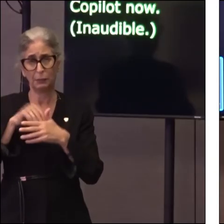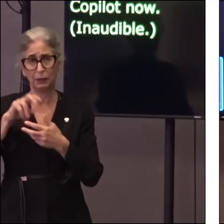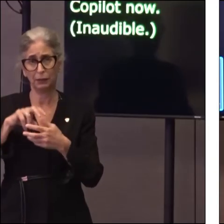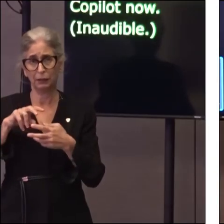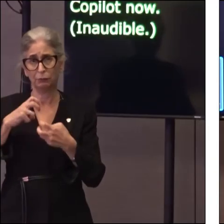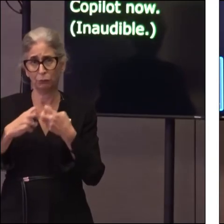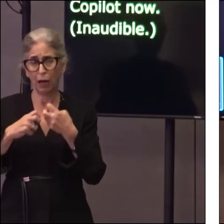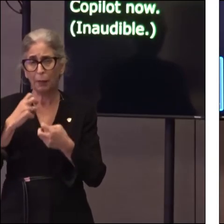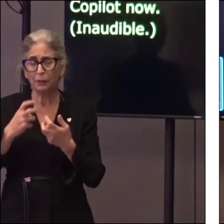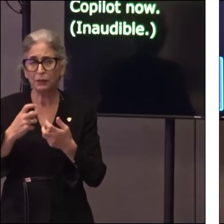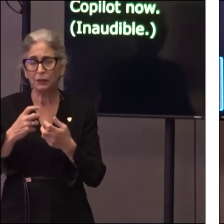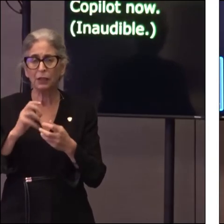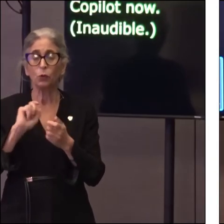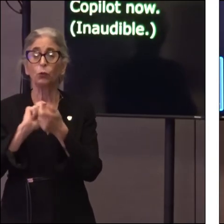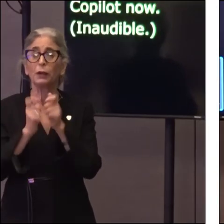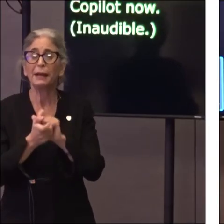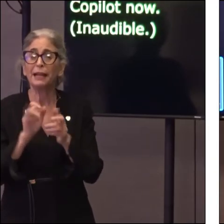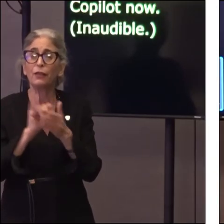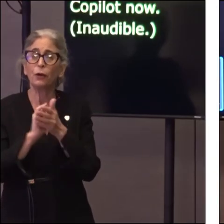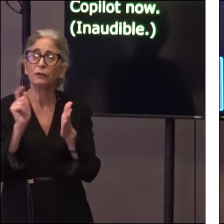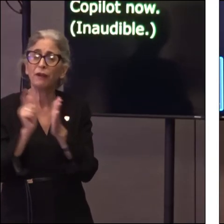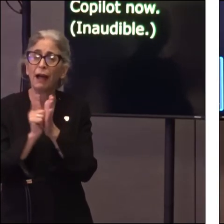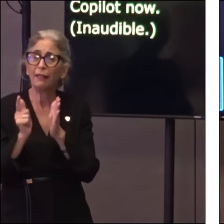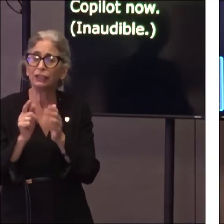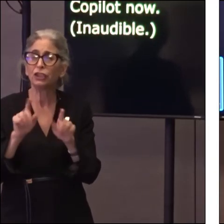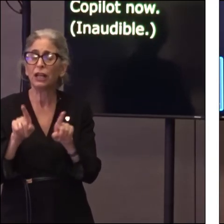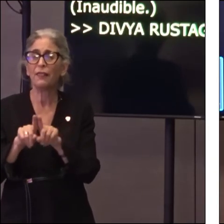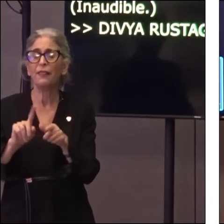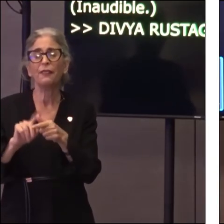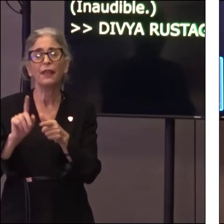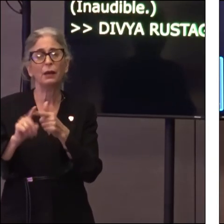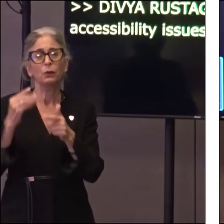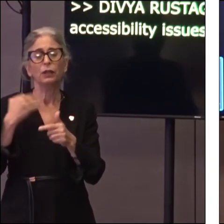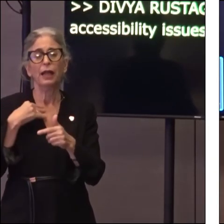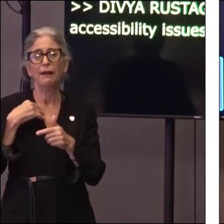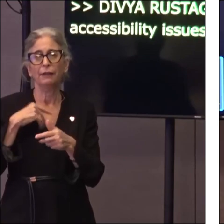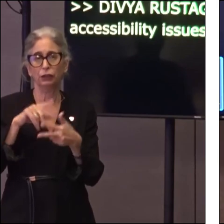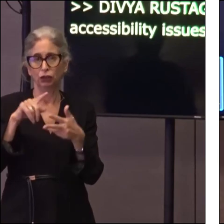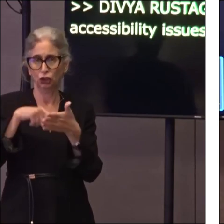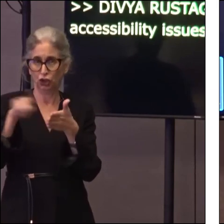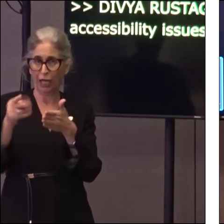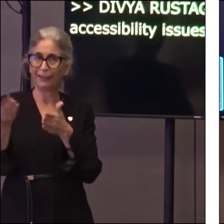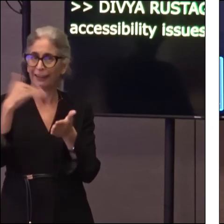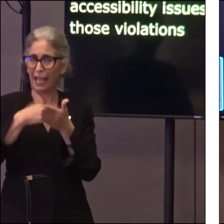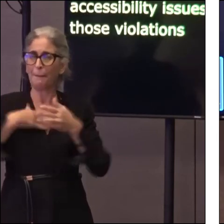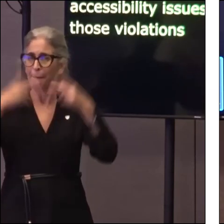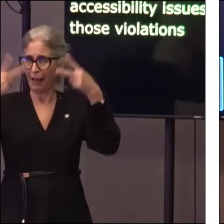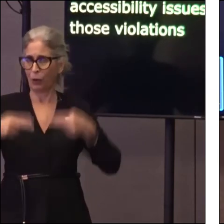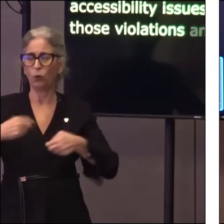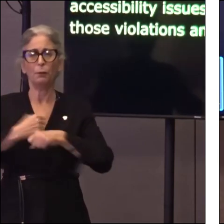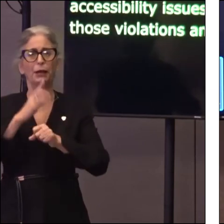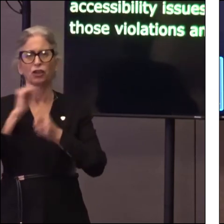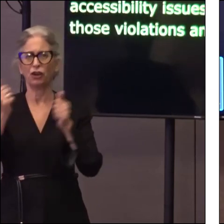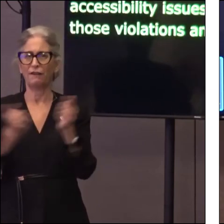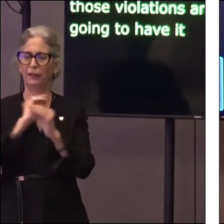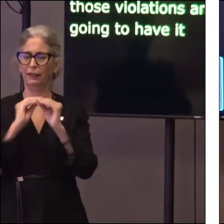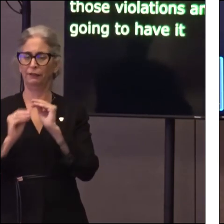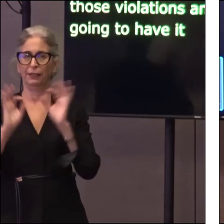issues, remediate those violations, and then we're going to have it recheck my code to make sure everything's been